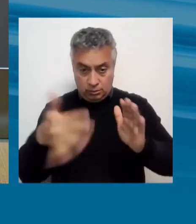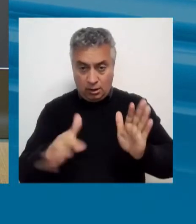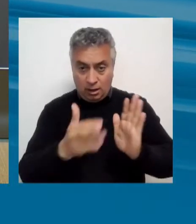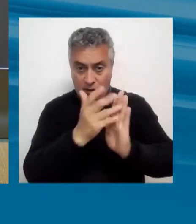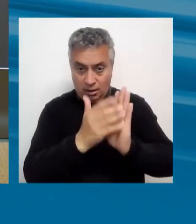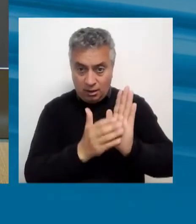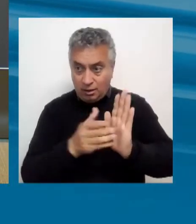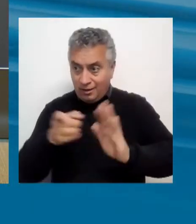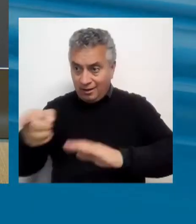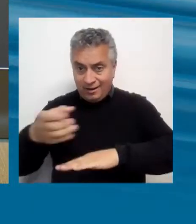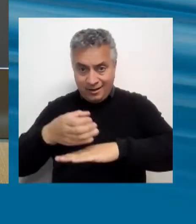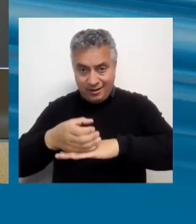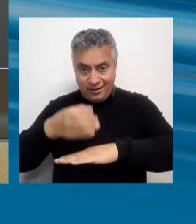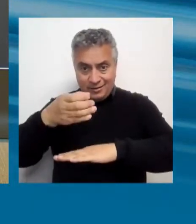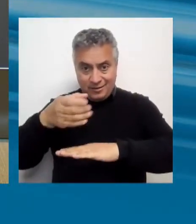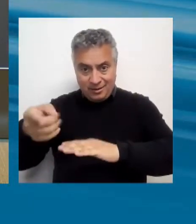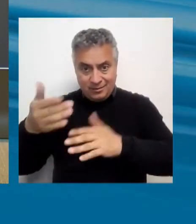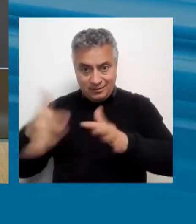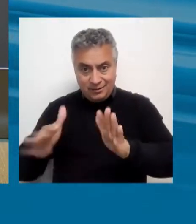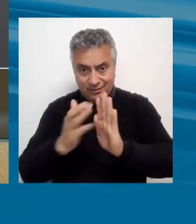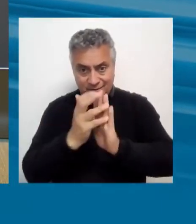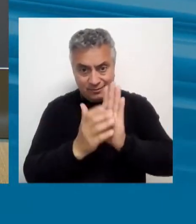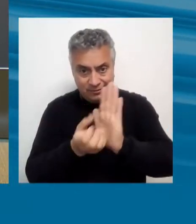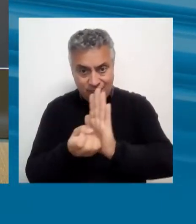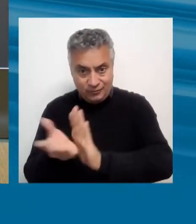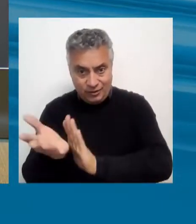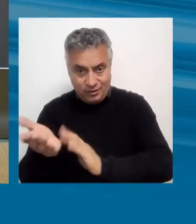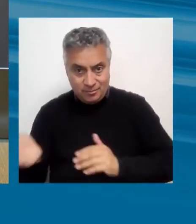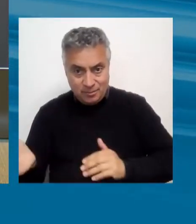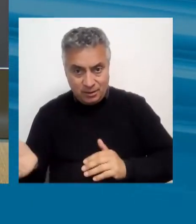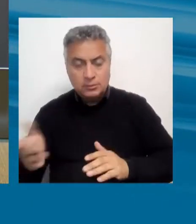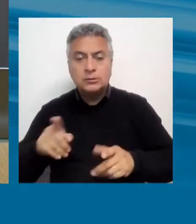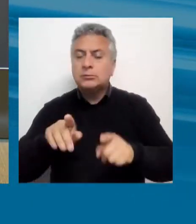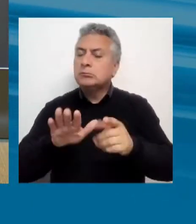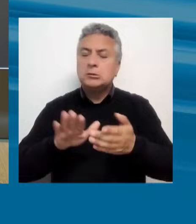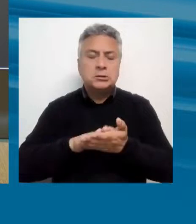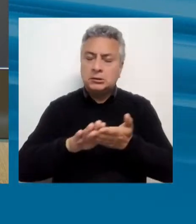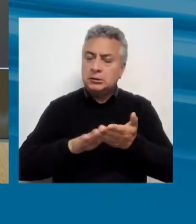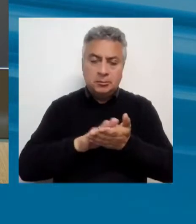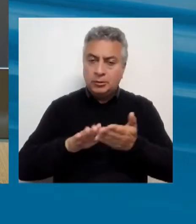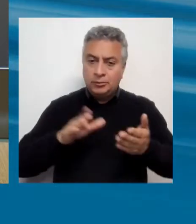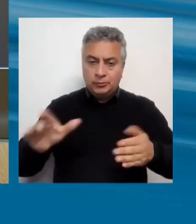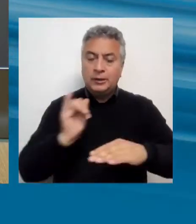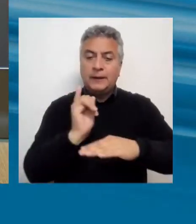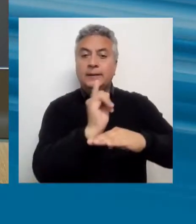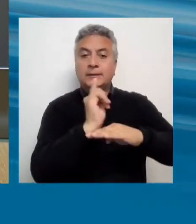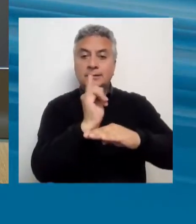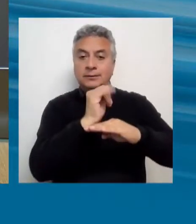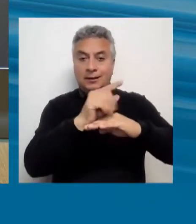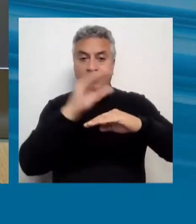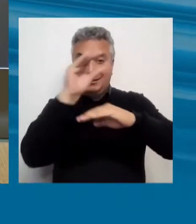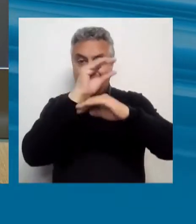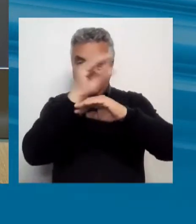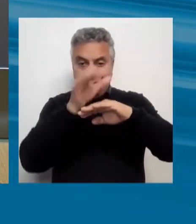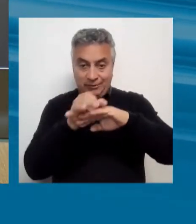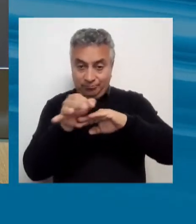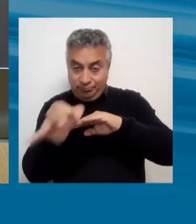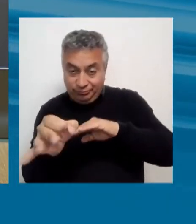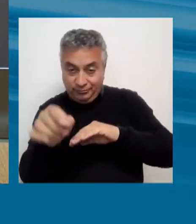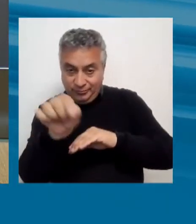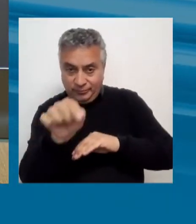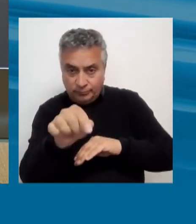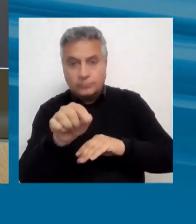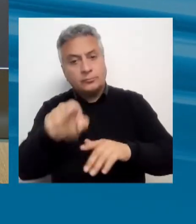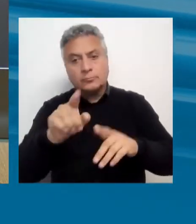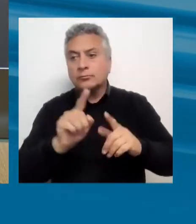in the Caribbean, they all relate to us. And at this point, I also want to say how proud I am of the work that was done by the